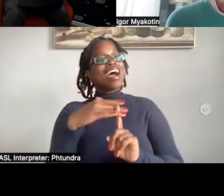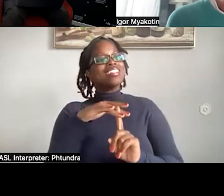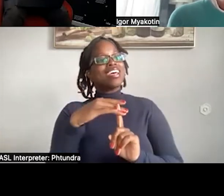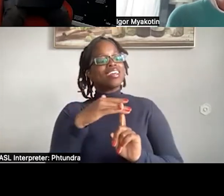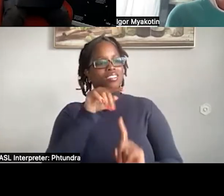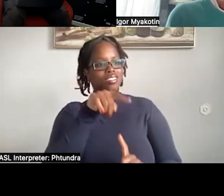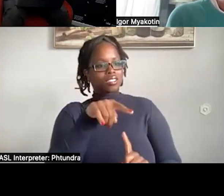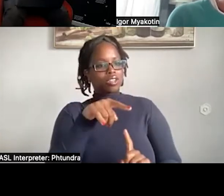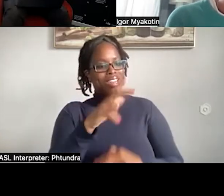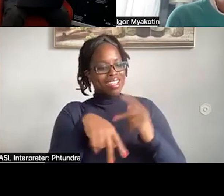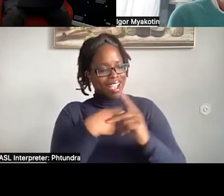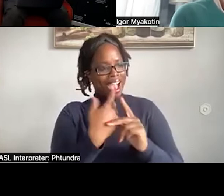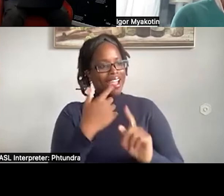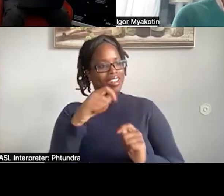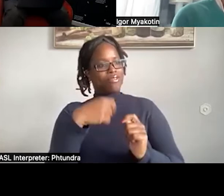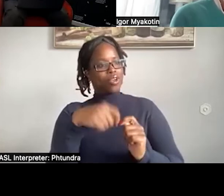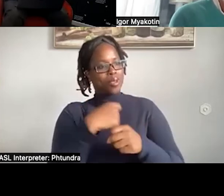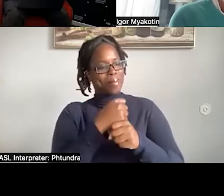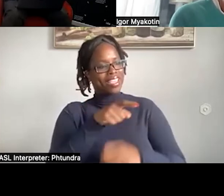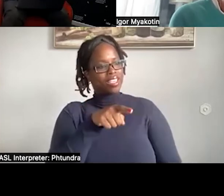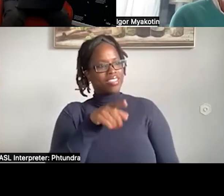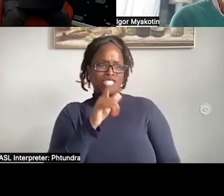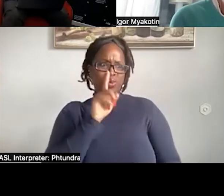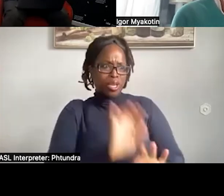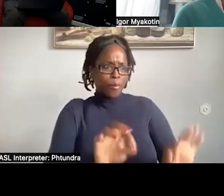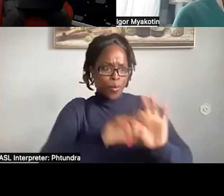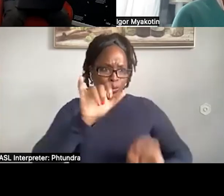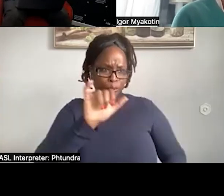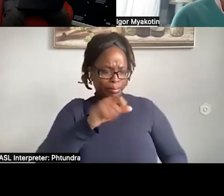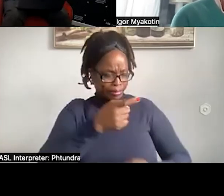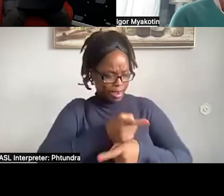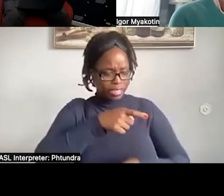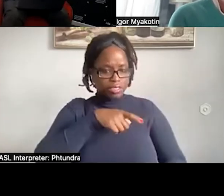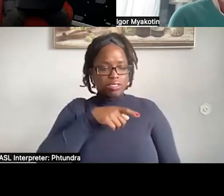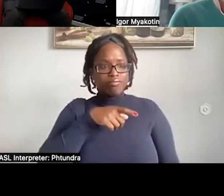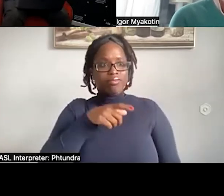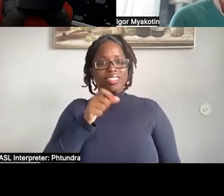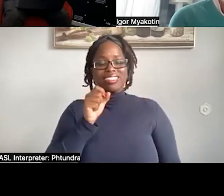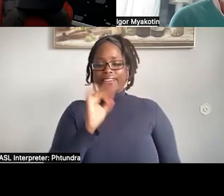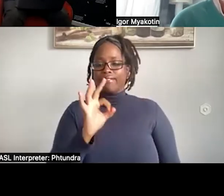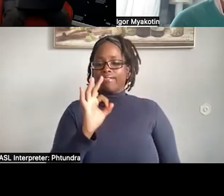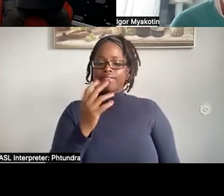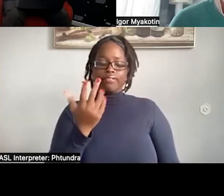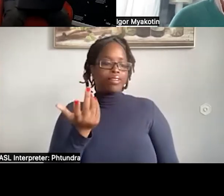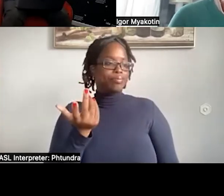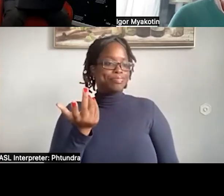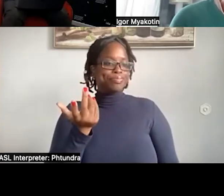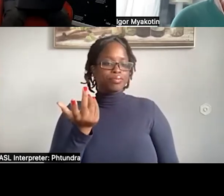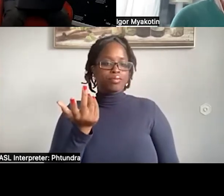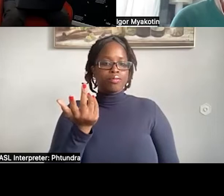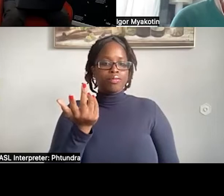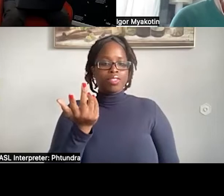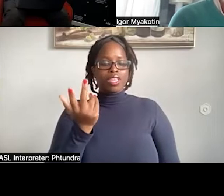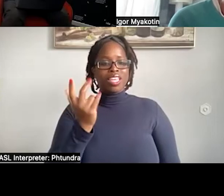is often just as important, right? Because if it's framed in that more